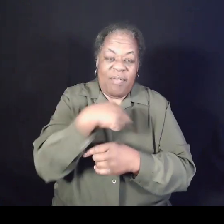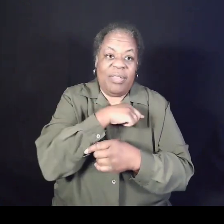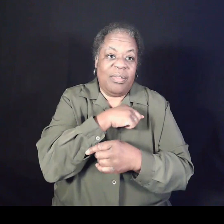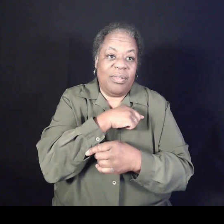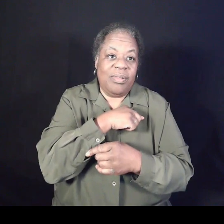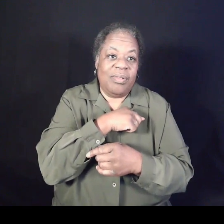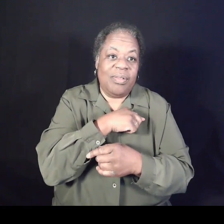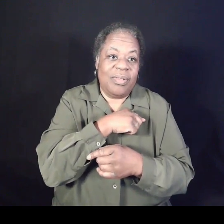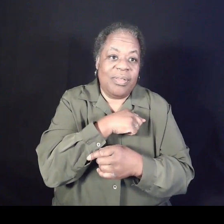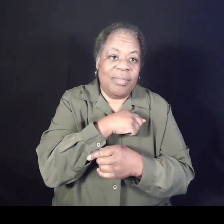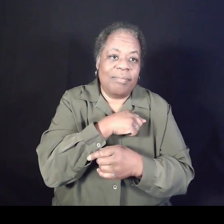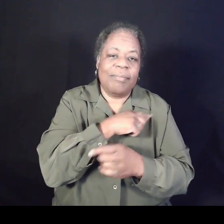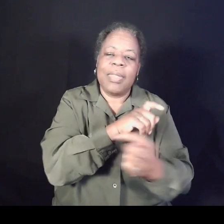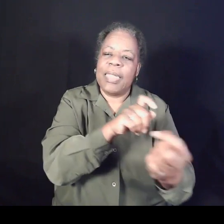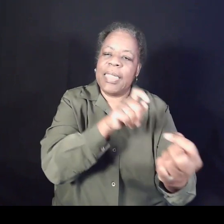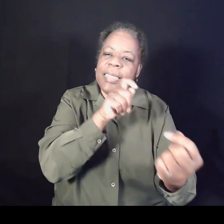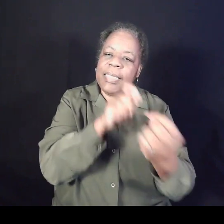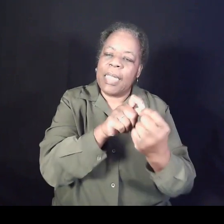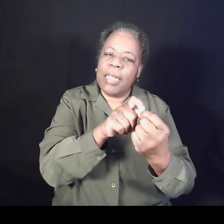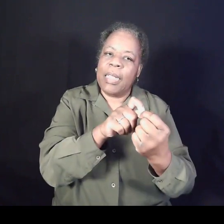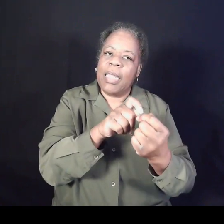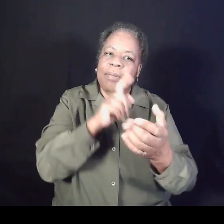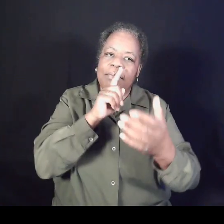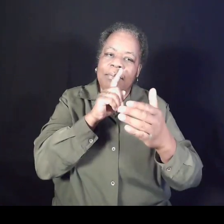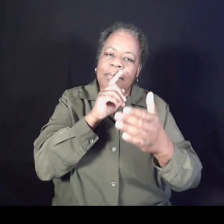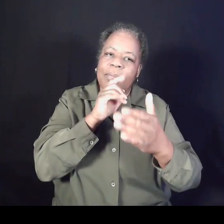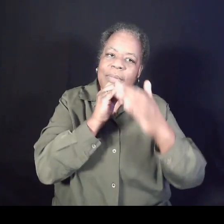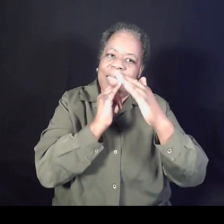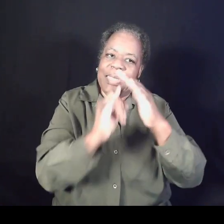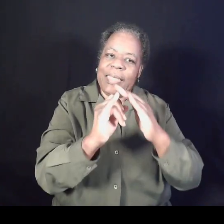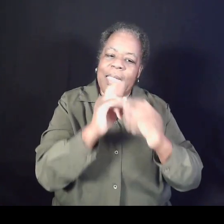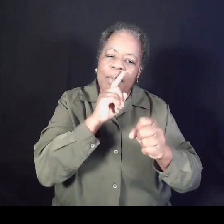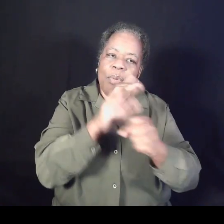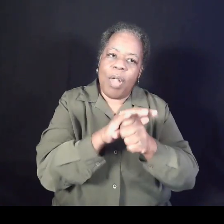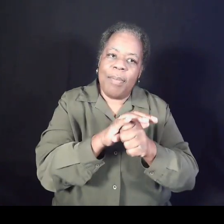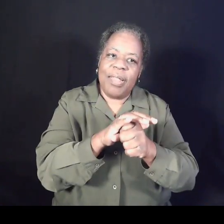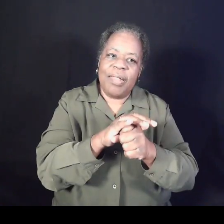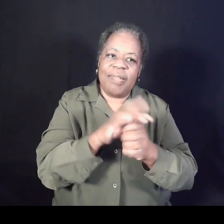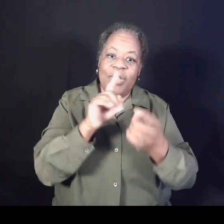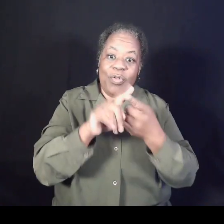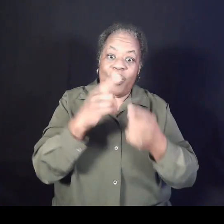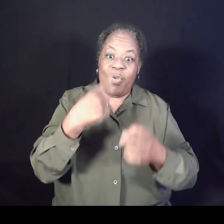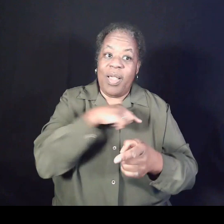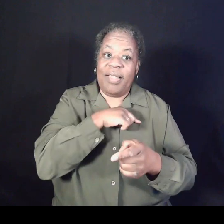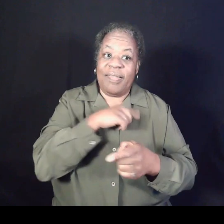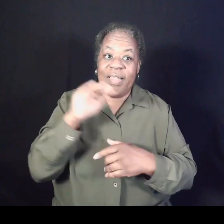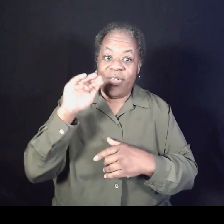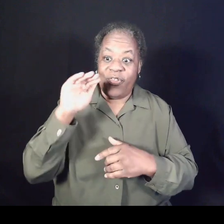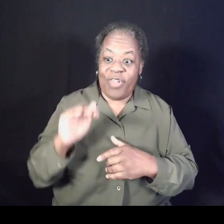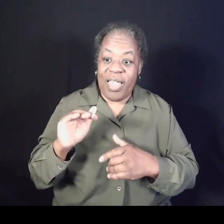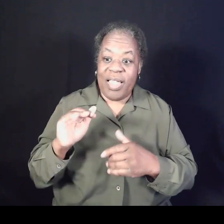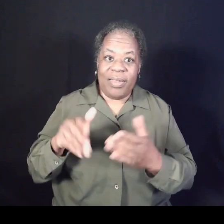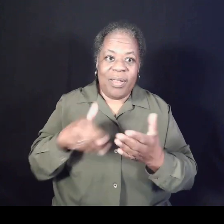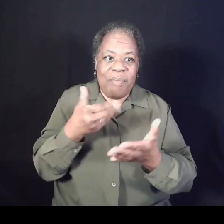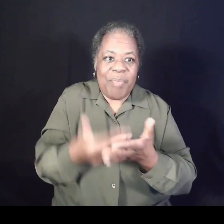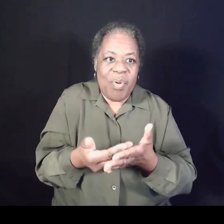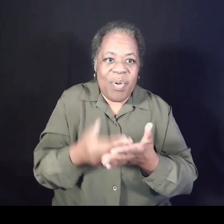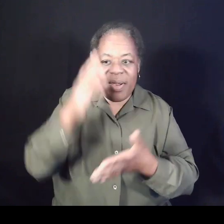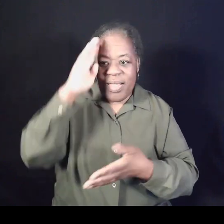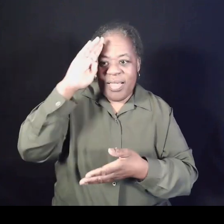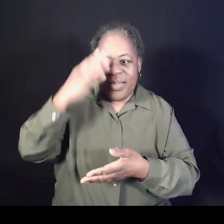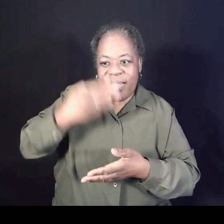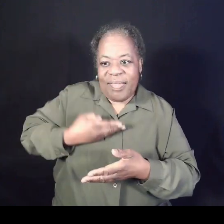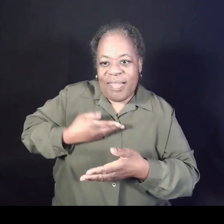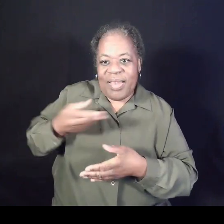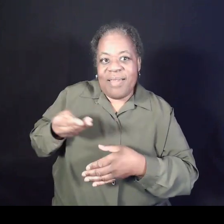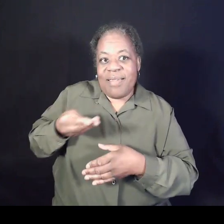And that's exactly what Isaiah promises here. For to us a child is born, to us a son is